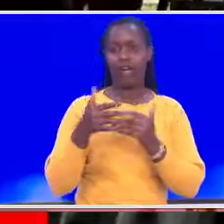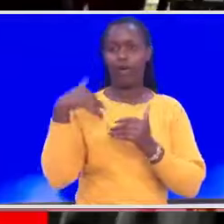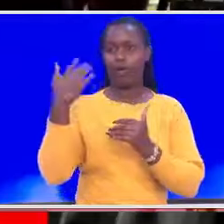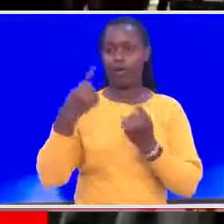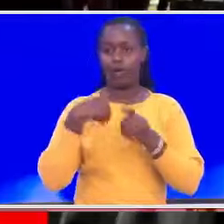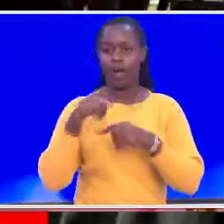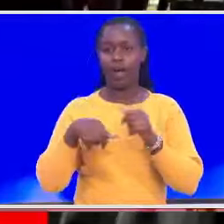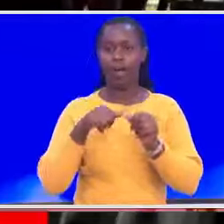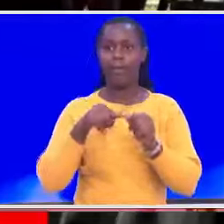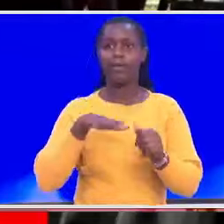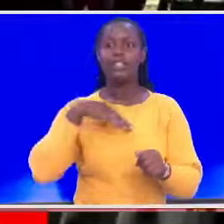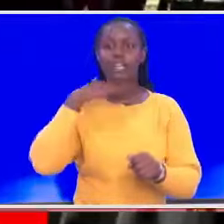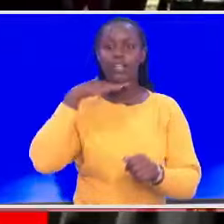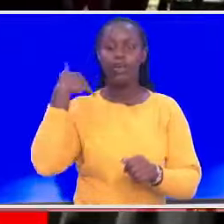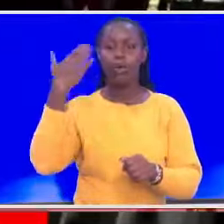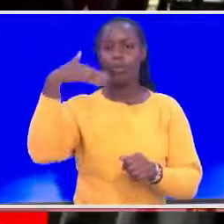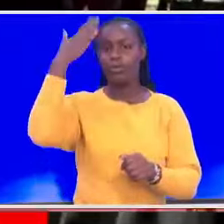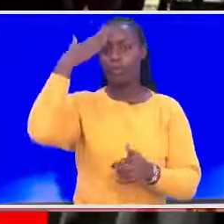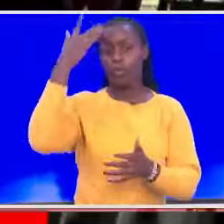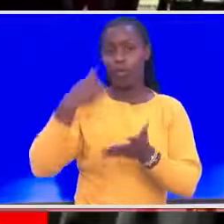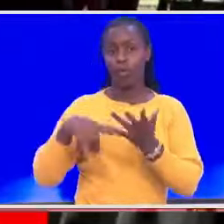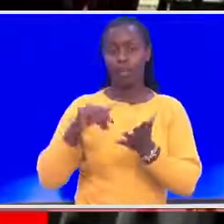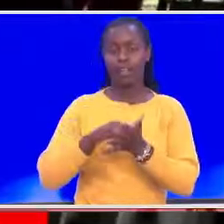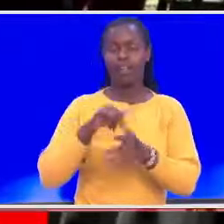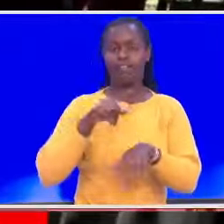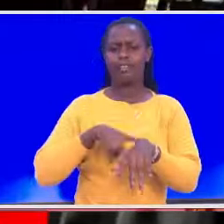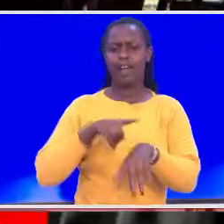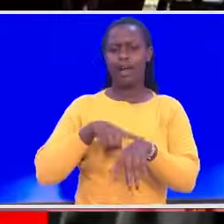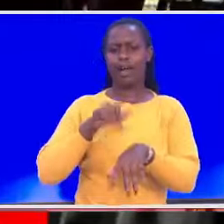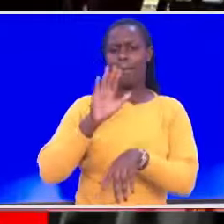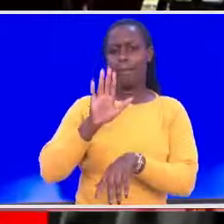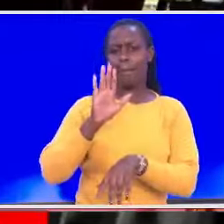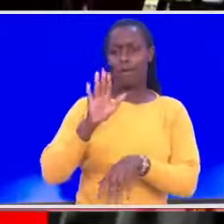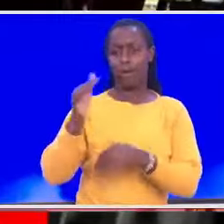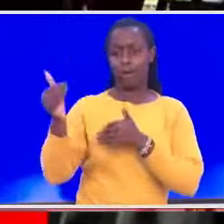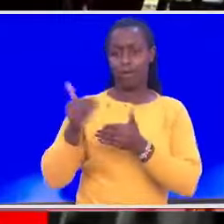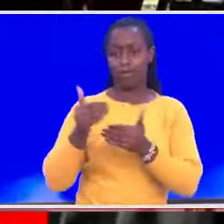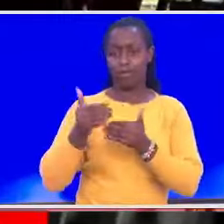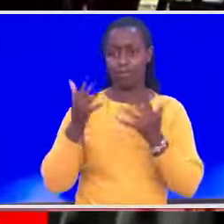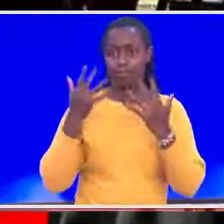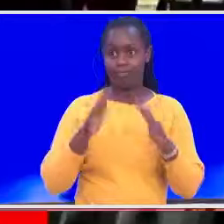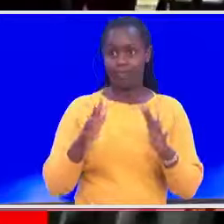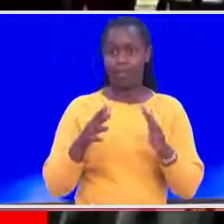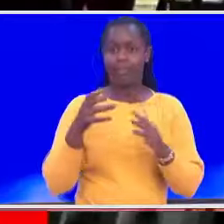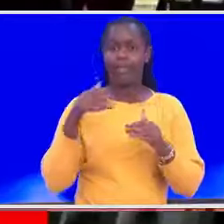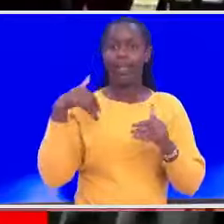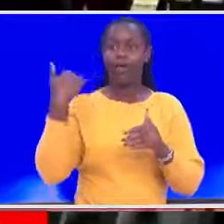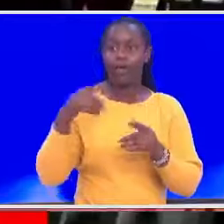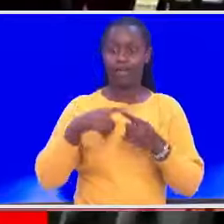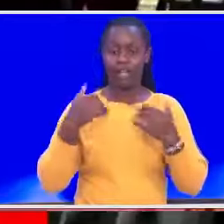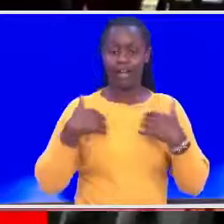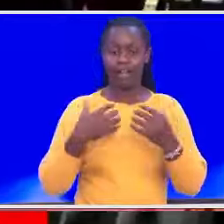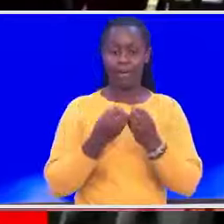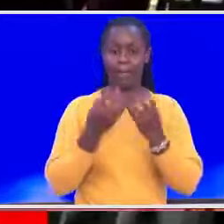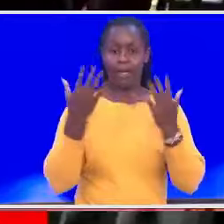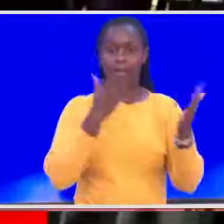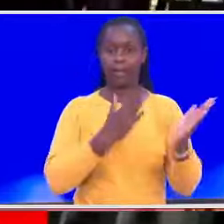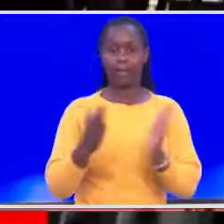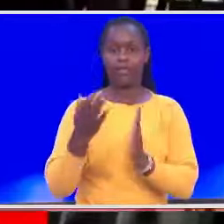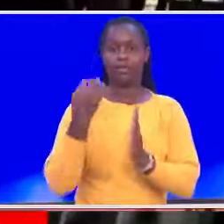almost knew that his time was up. Despite having very many plans for the